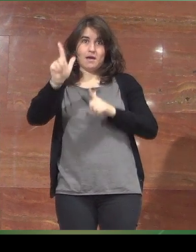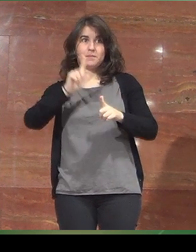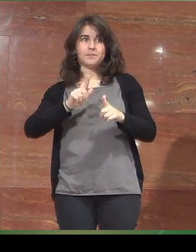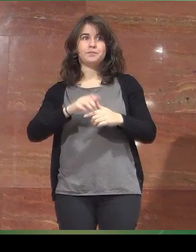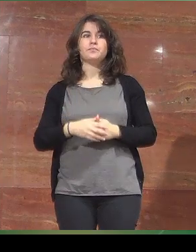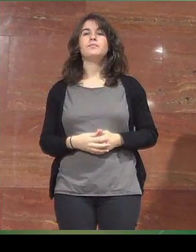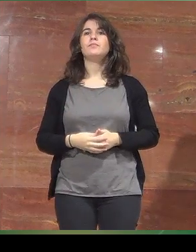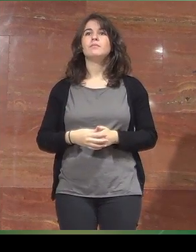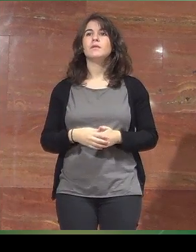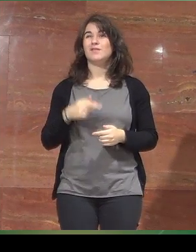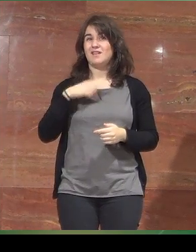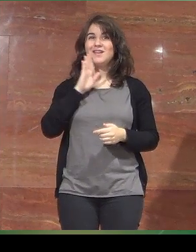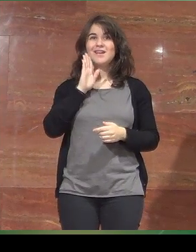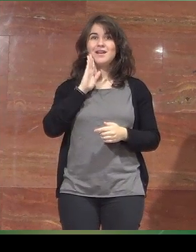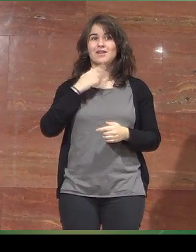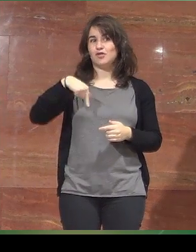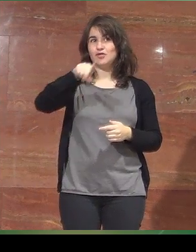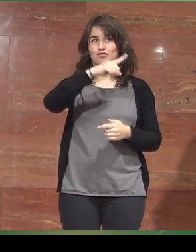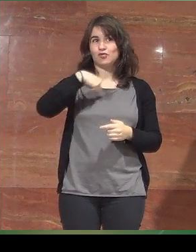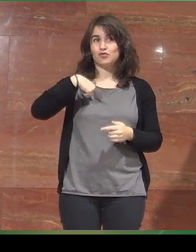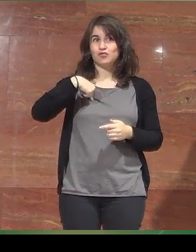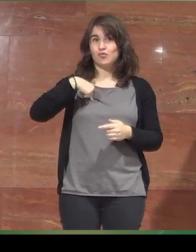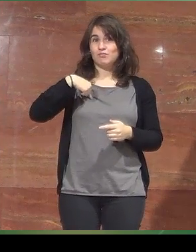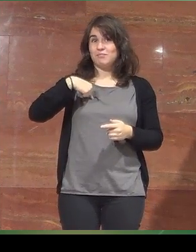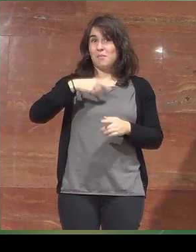travel. Thank you.